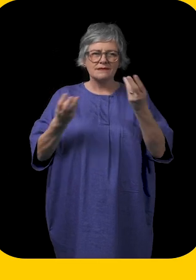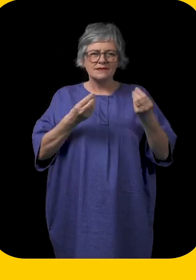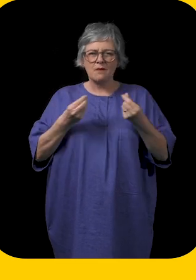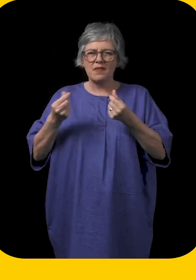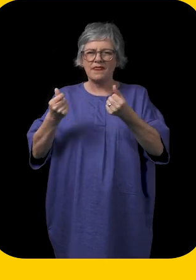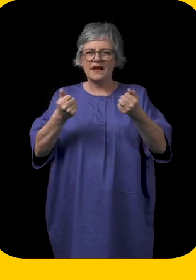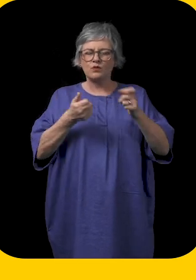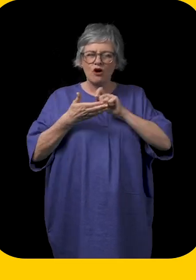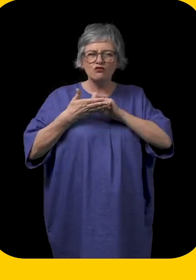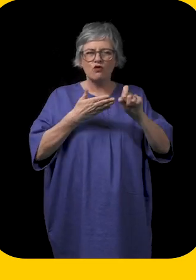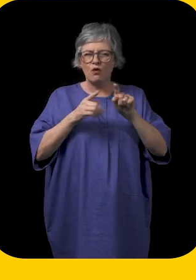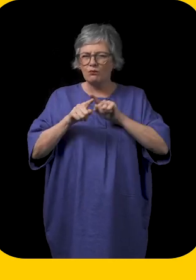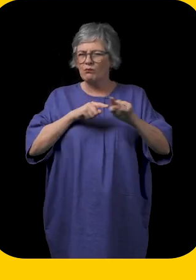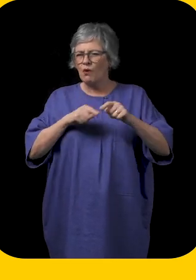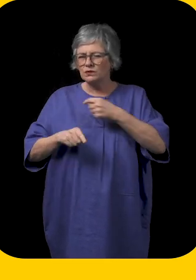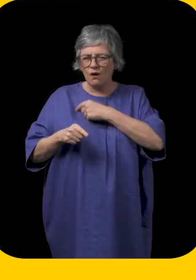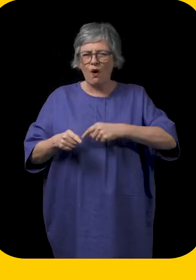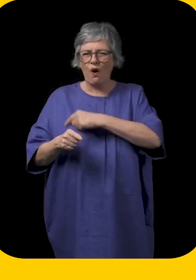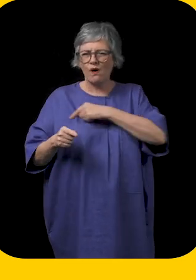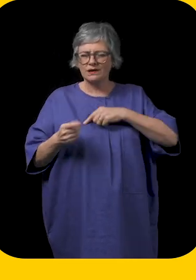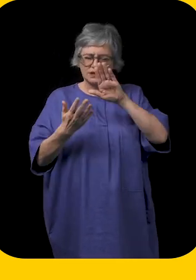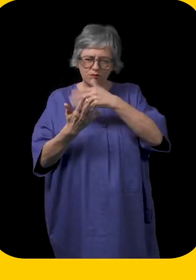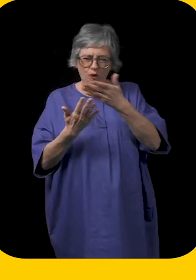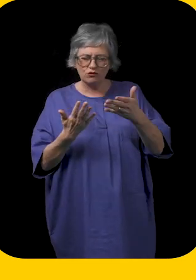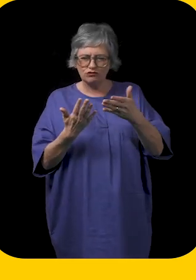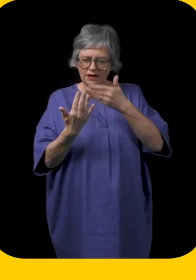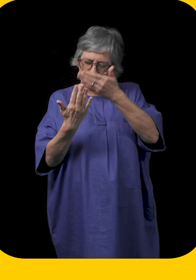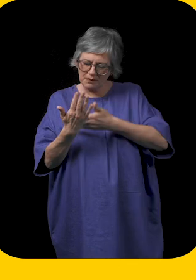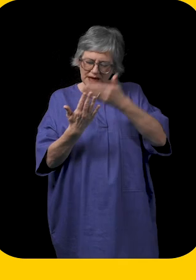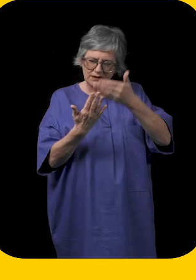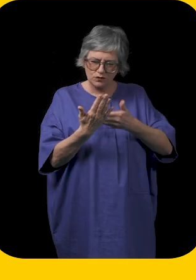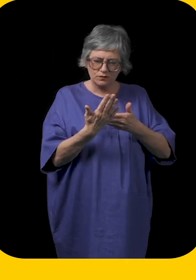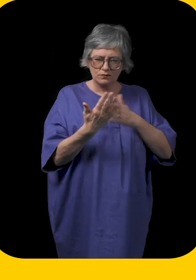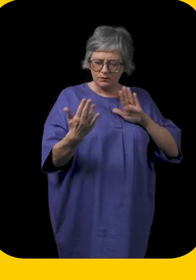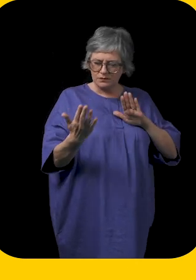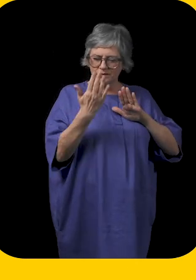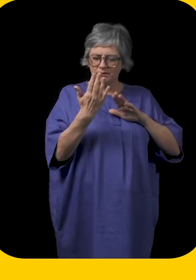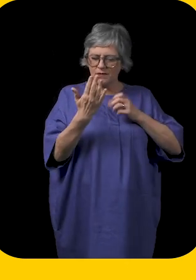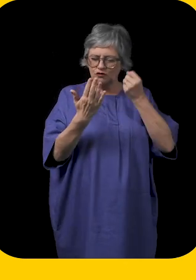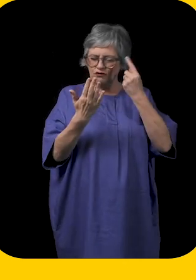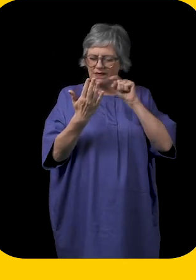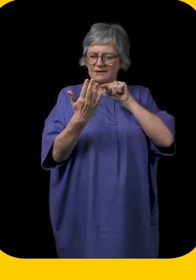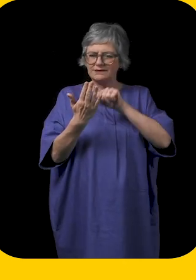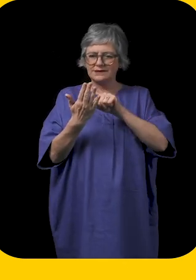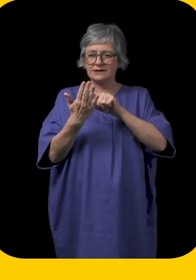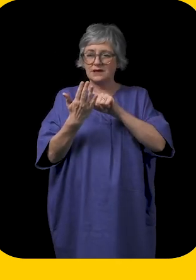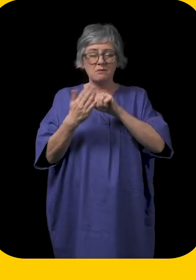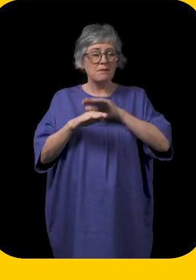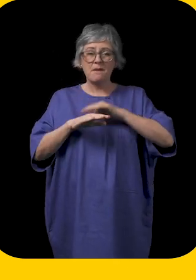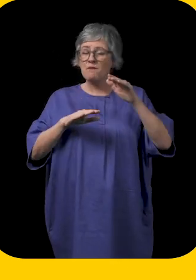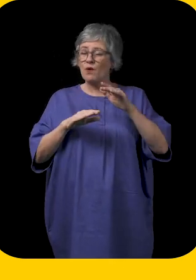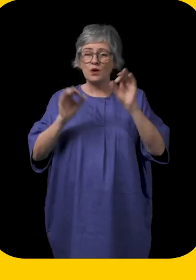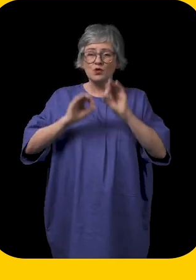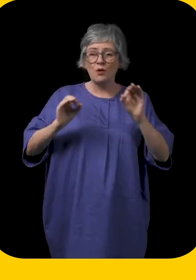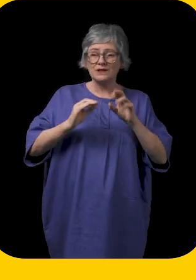But again, I think something about when I wrote some of my most honest poetry on the page and just coming to that, I think was a moment of great power